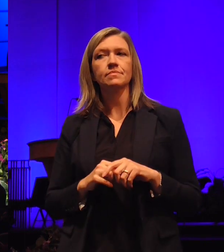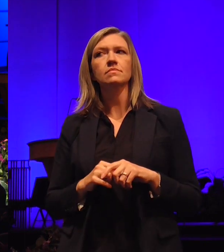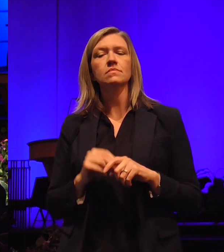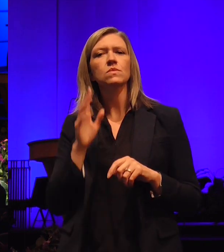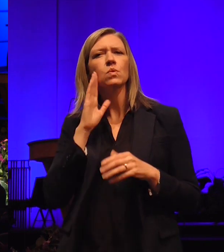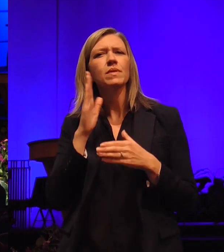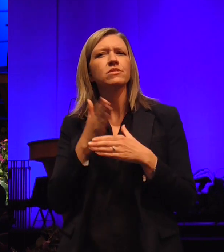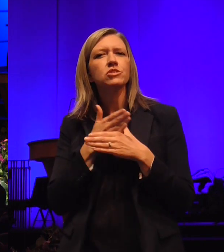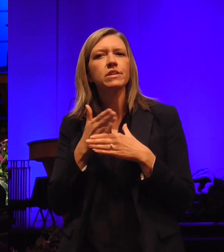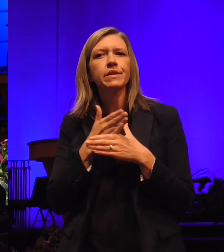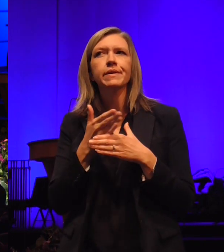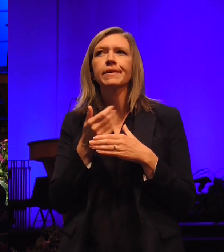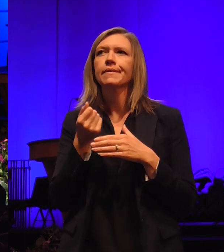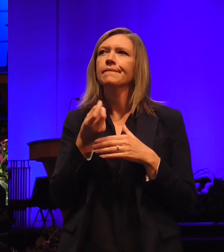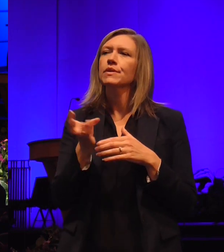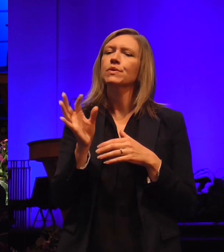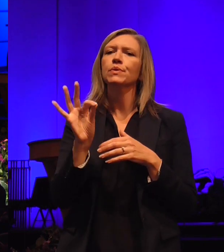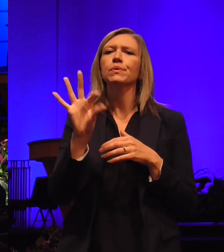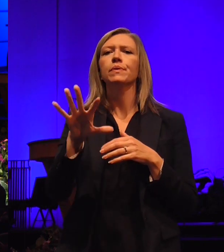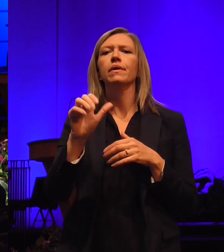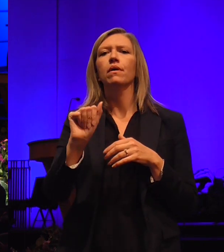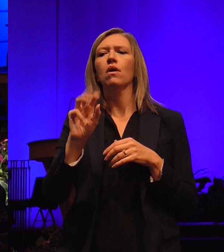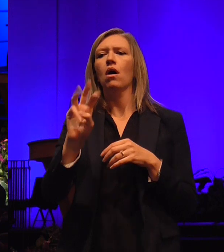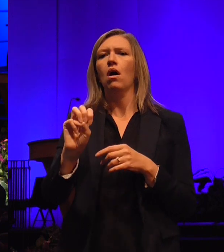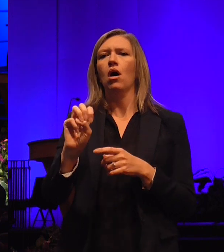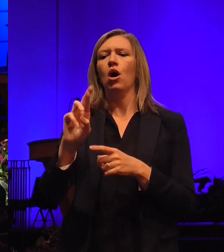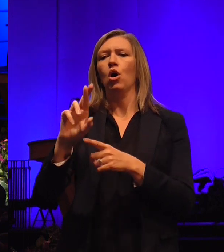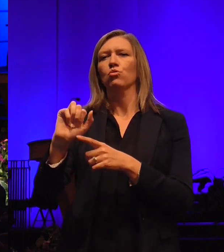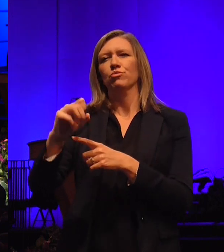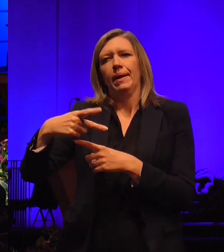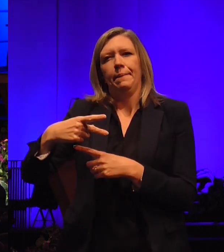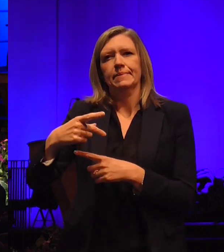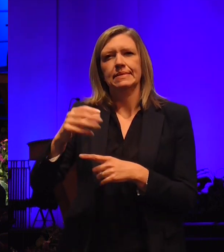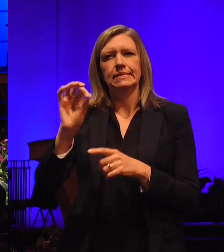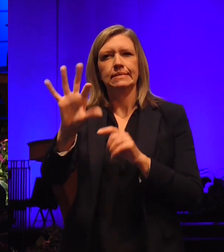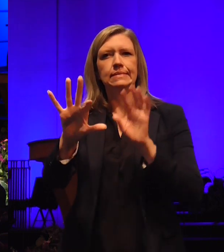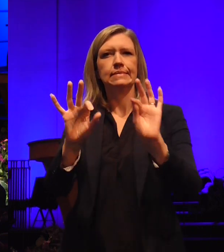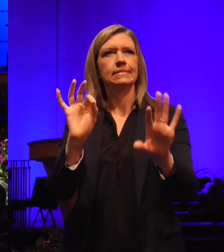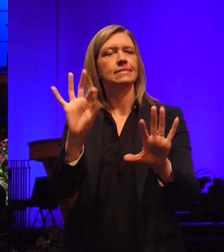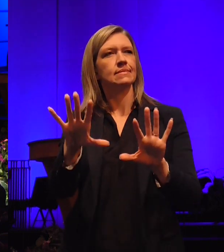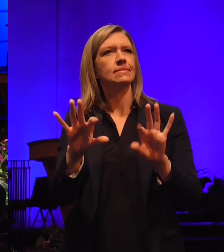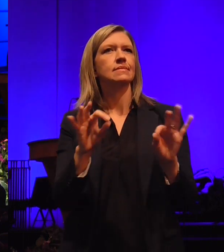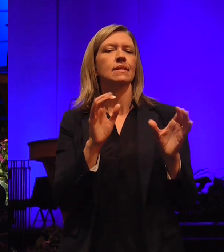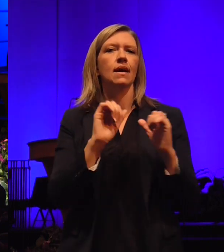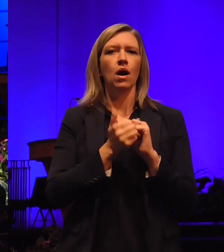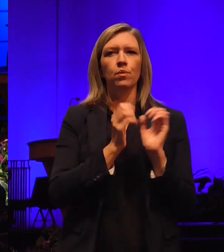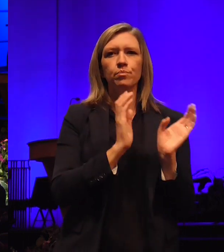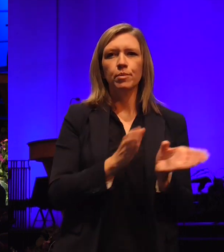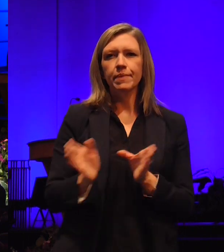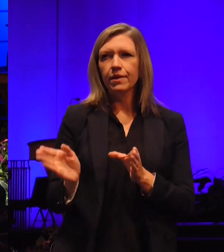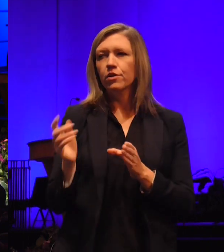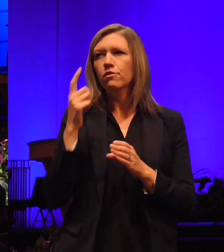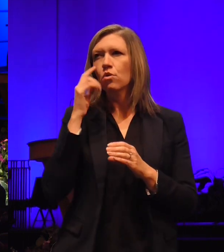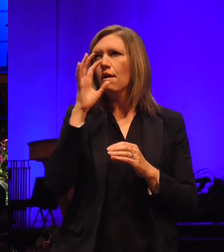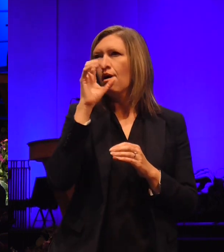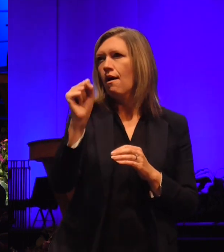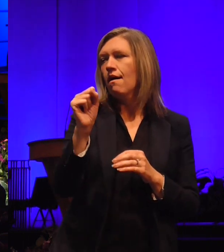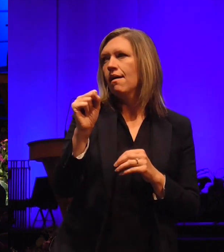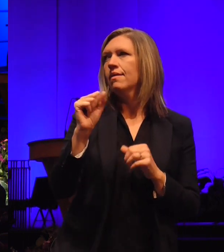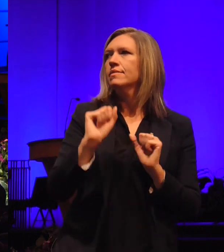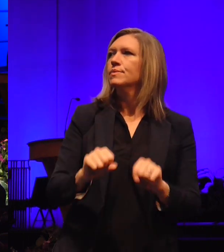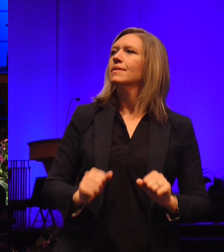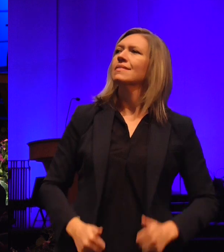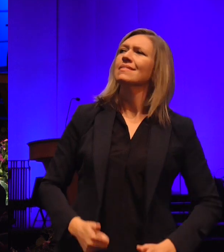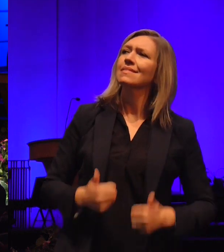you what I'll call today a few awe ramps, a few ways to prepare for awe so that you can live your